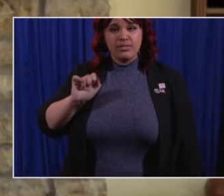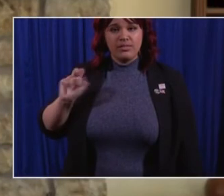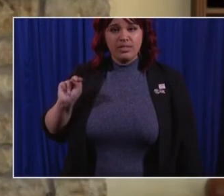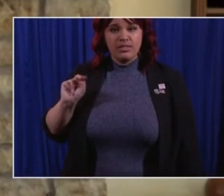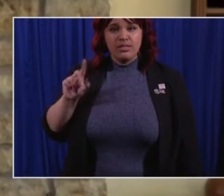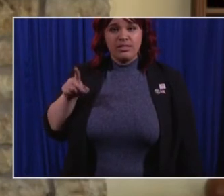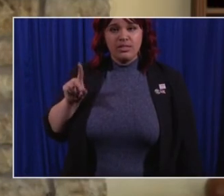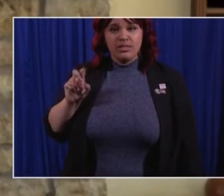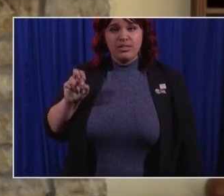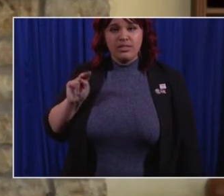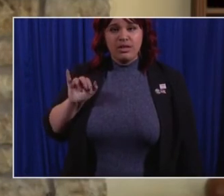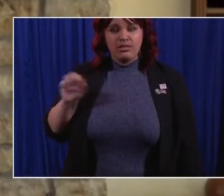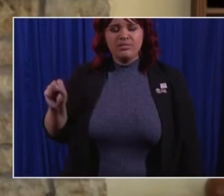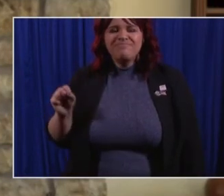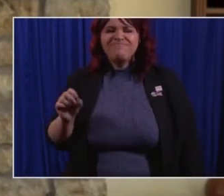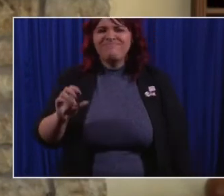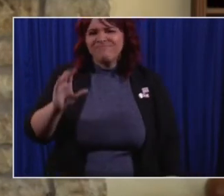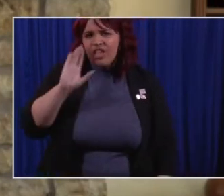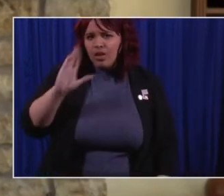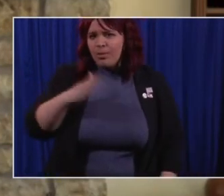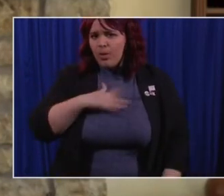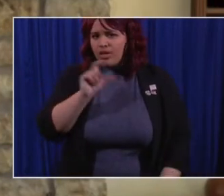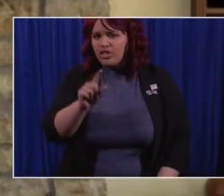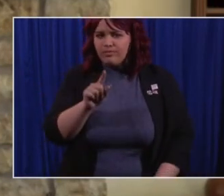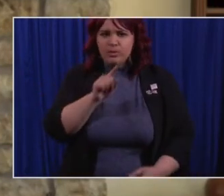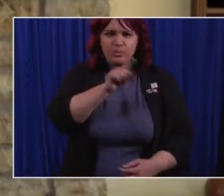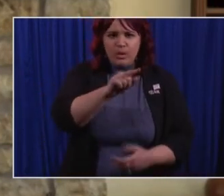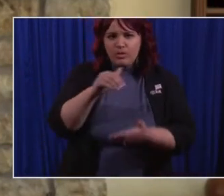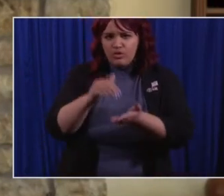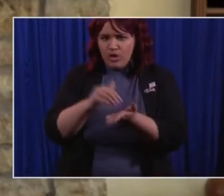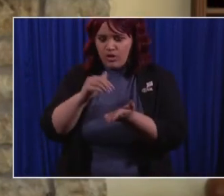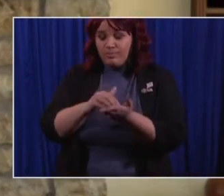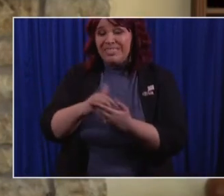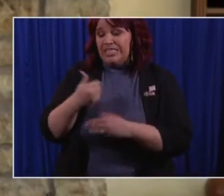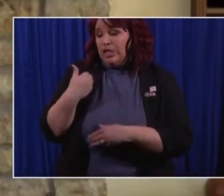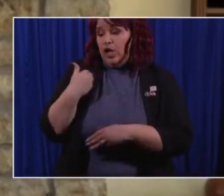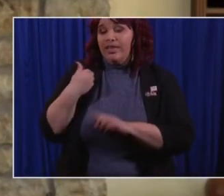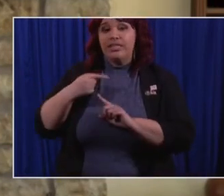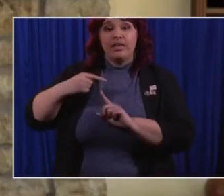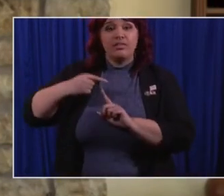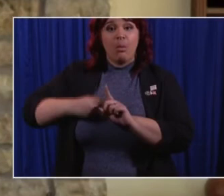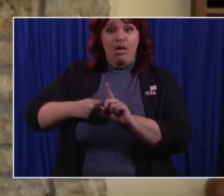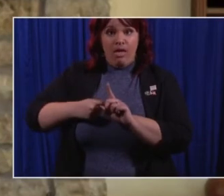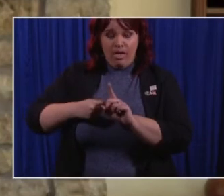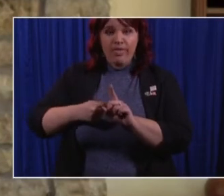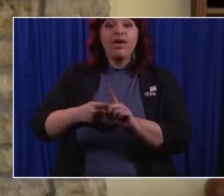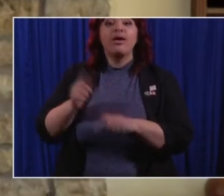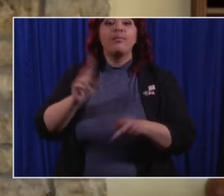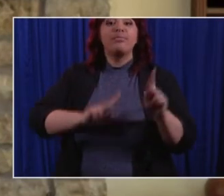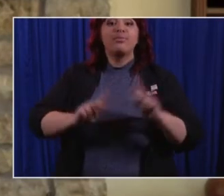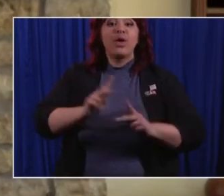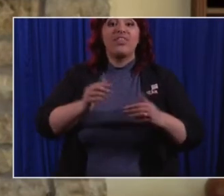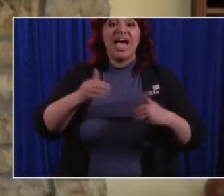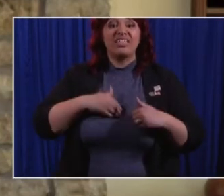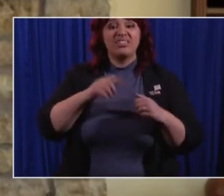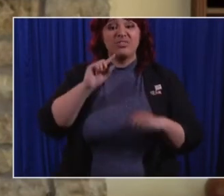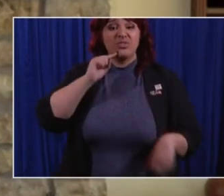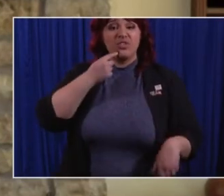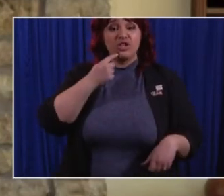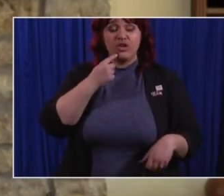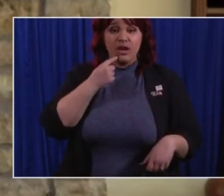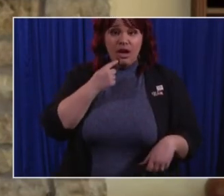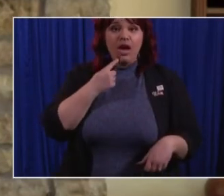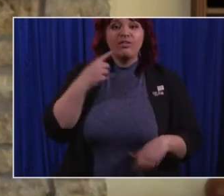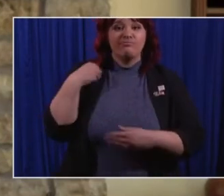for both you and Dr. Vanderhoff. Earlier this month, vaccine eligibility opened up for people with severe congenital disorders, but readers have told us that those with